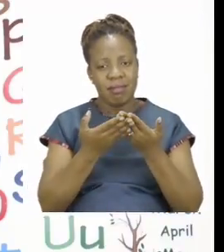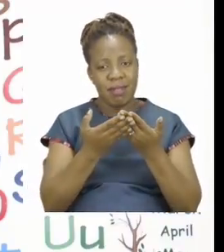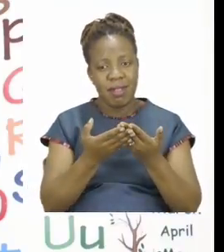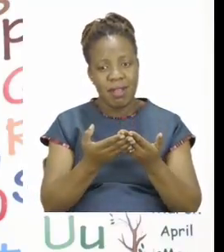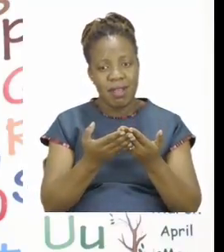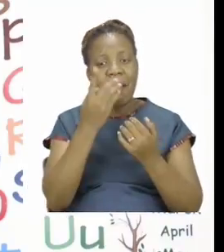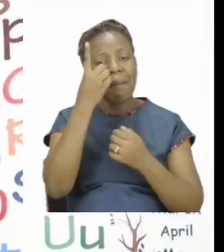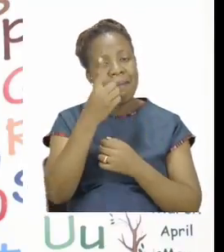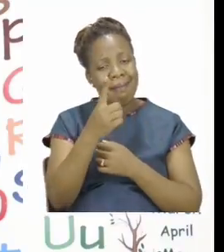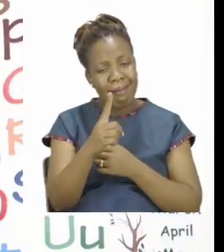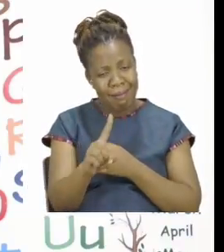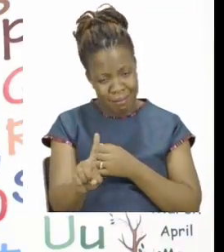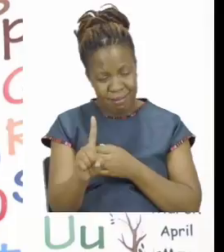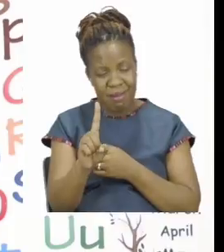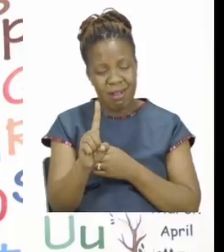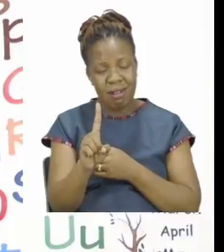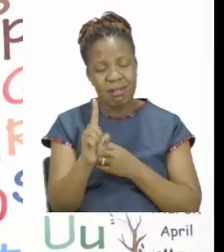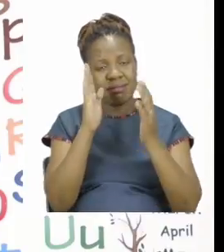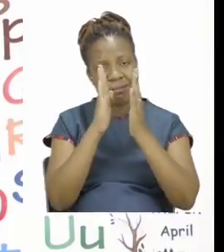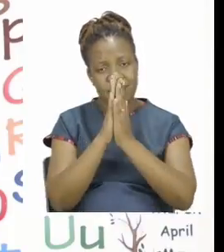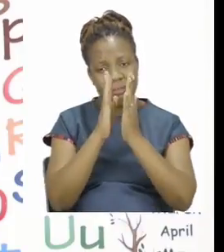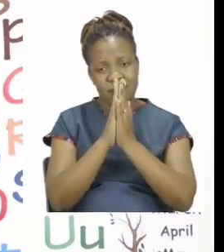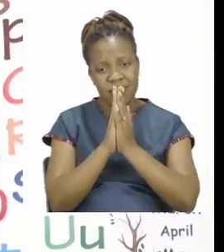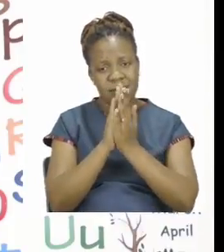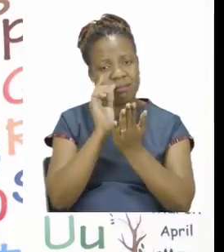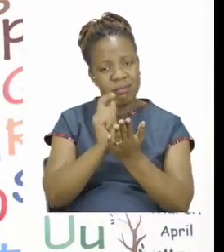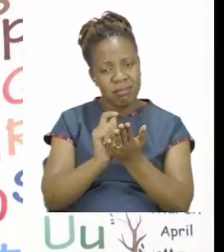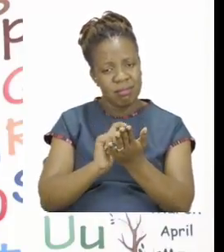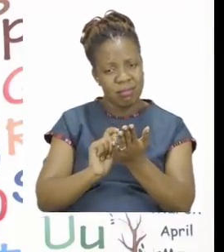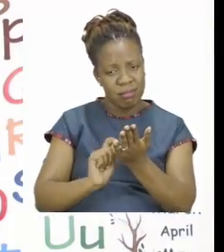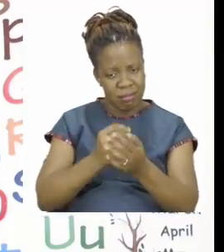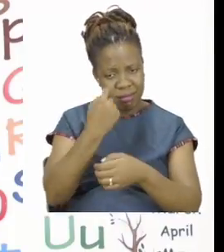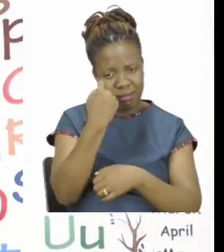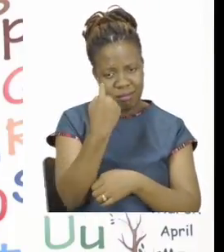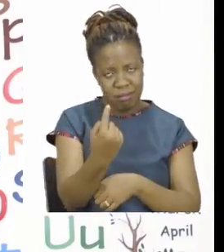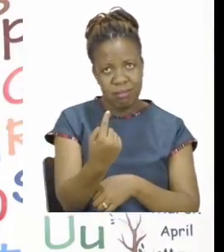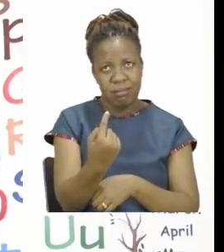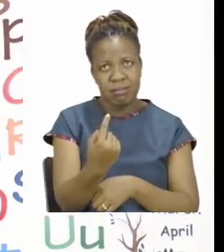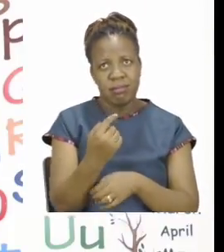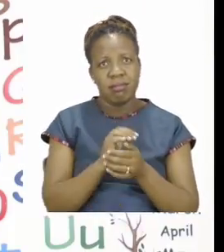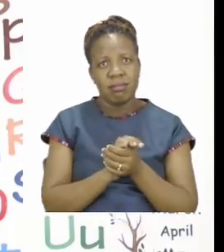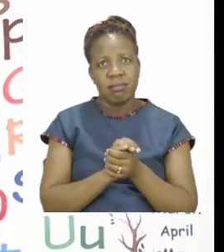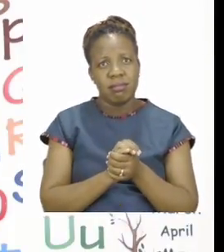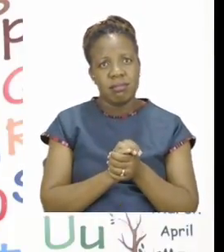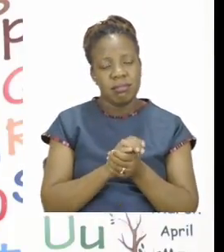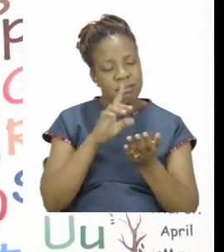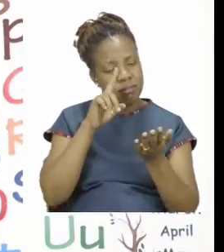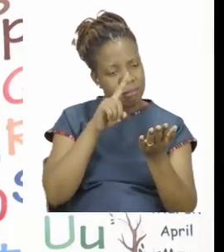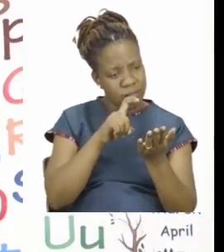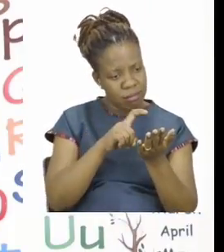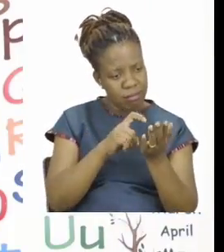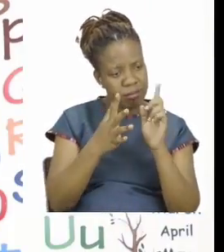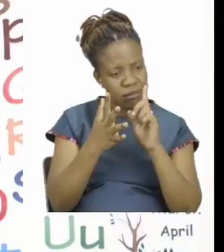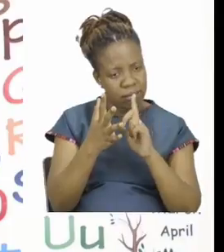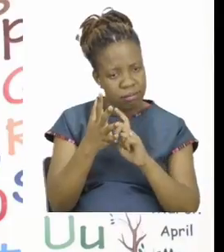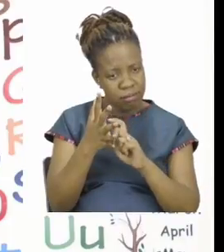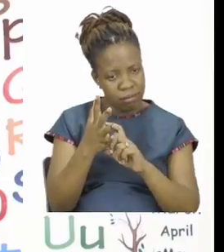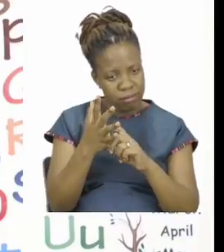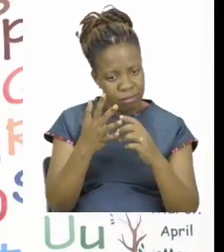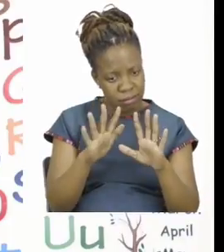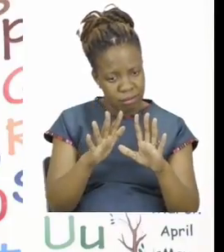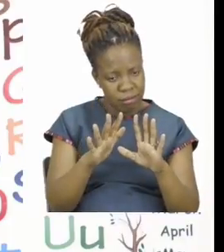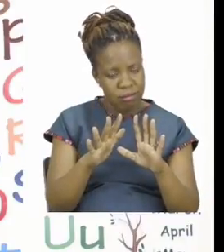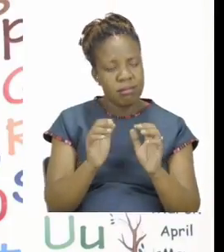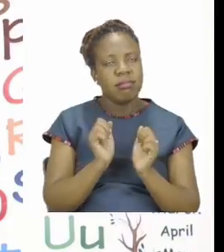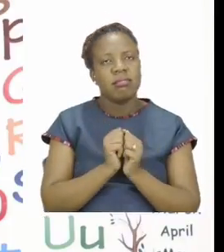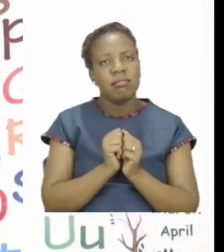by yourselves. So now that we are done, we need to sanitize. Remember, sanitizing is a big part of our